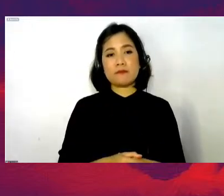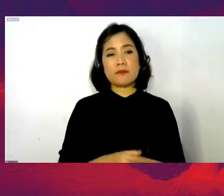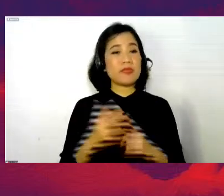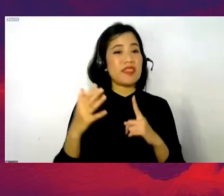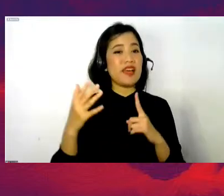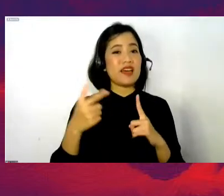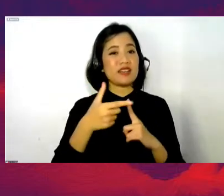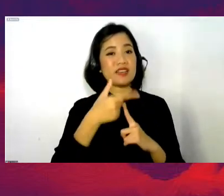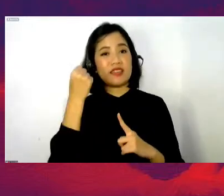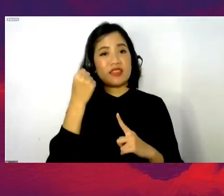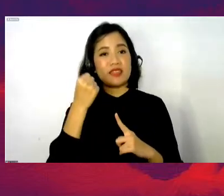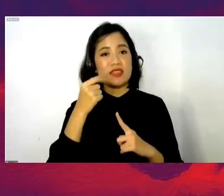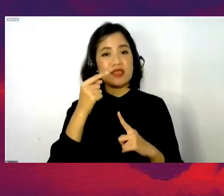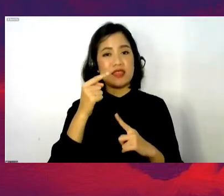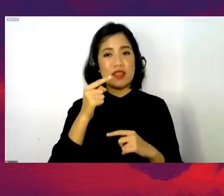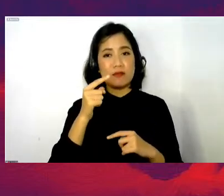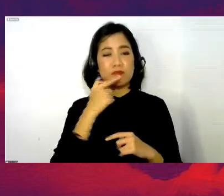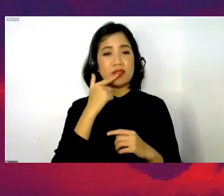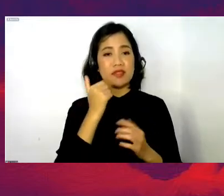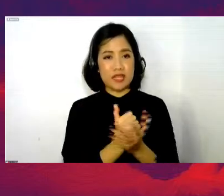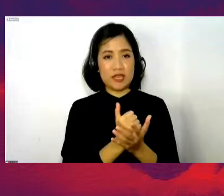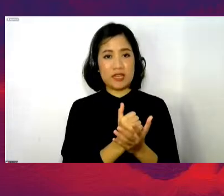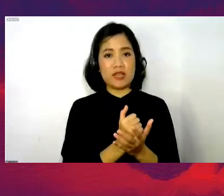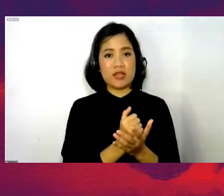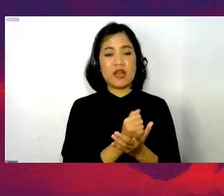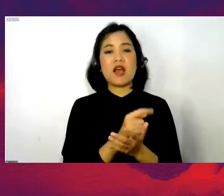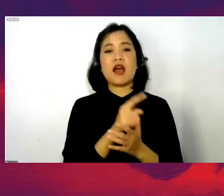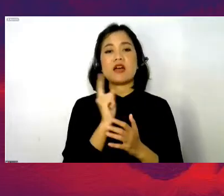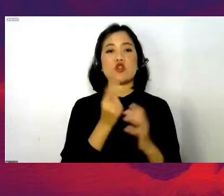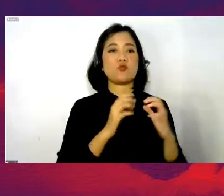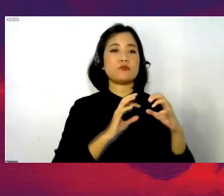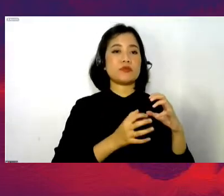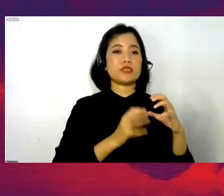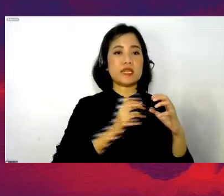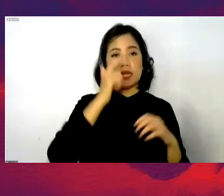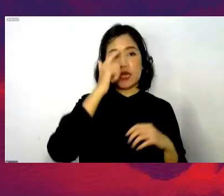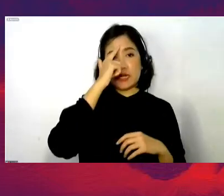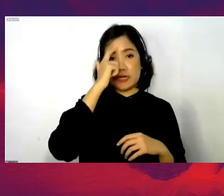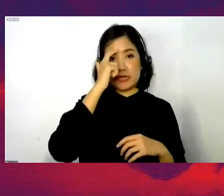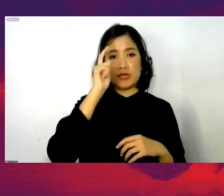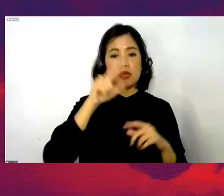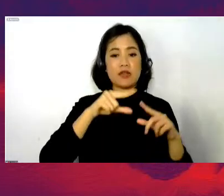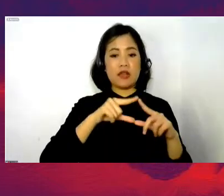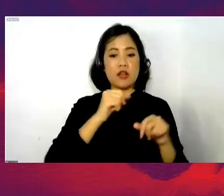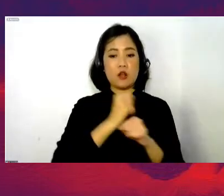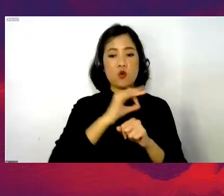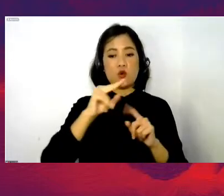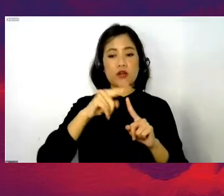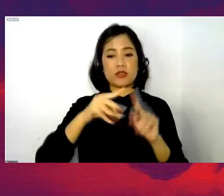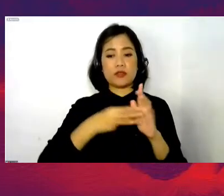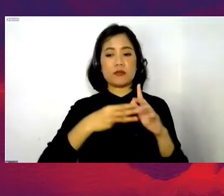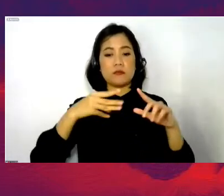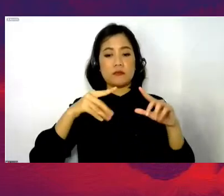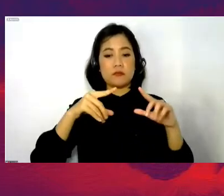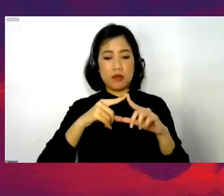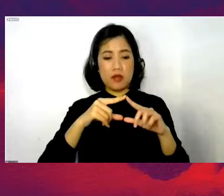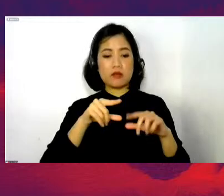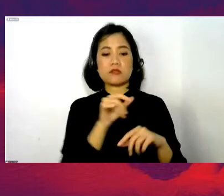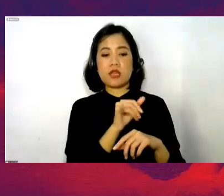a broad-based economic development, bridging primary school and road and dam